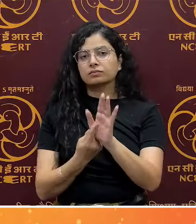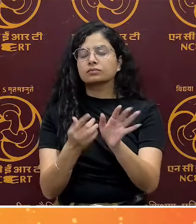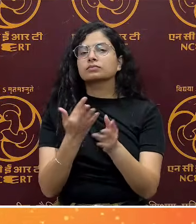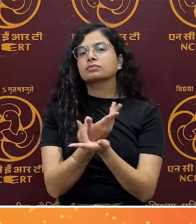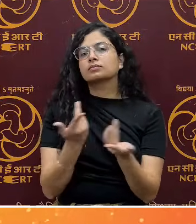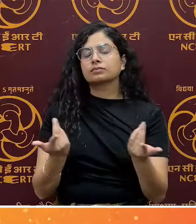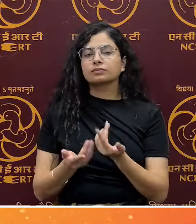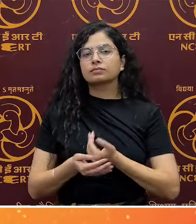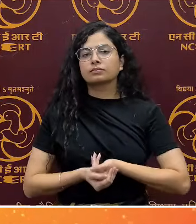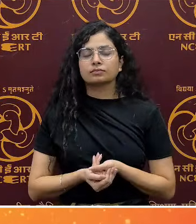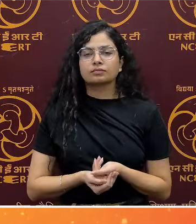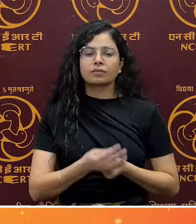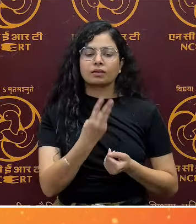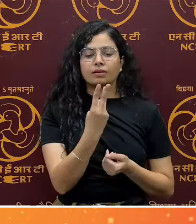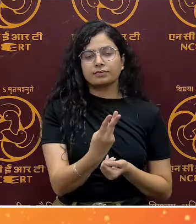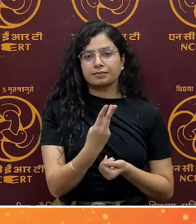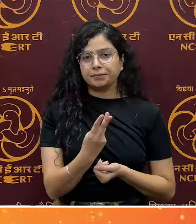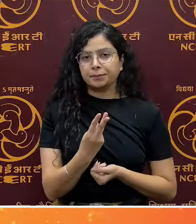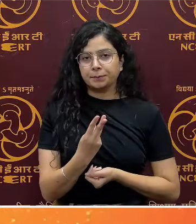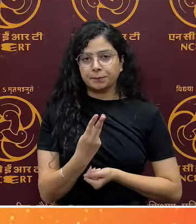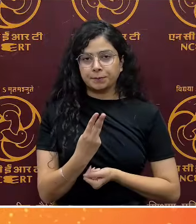example 3,